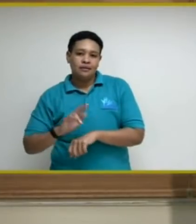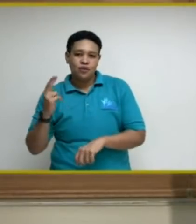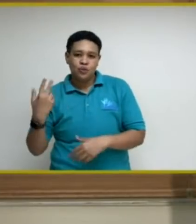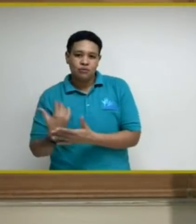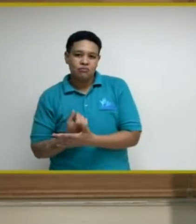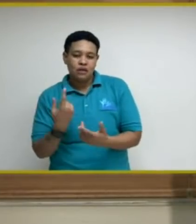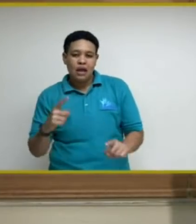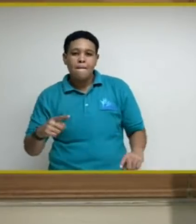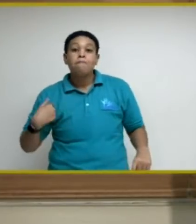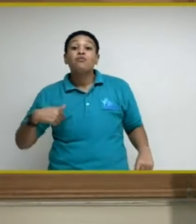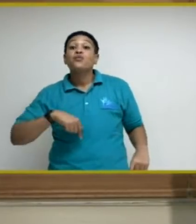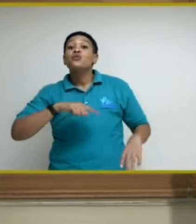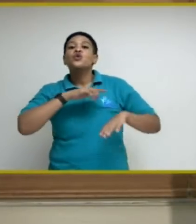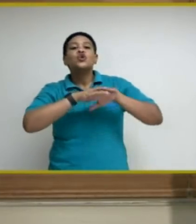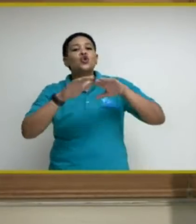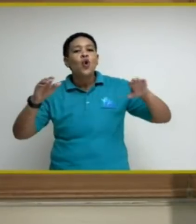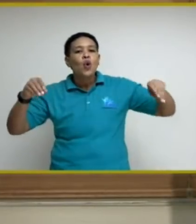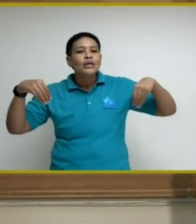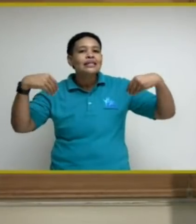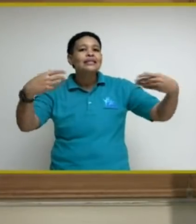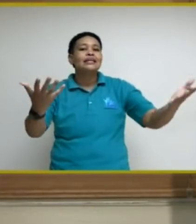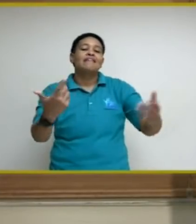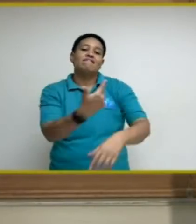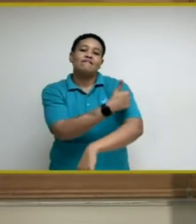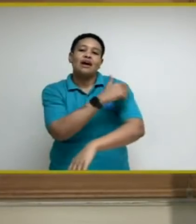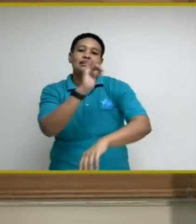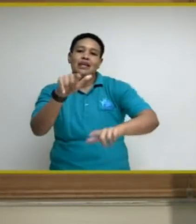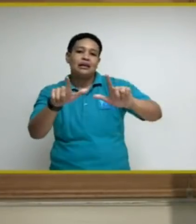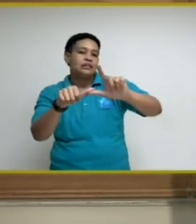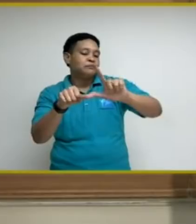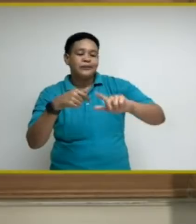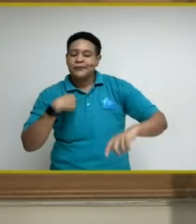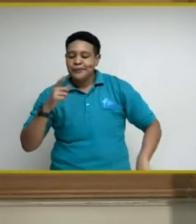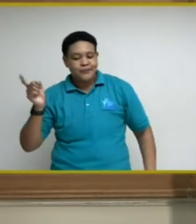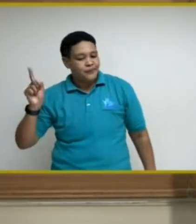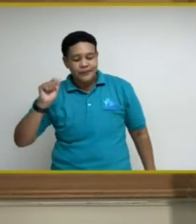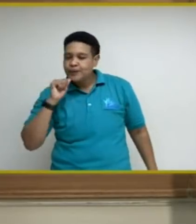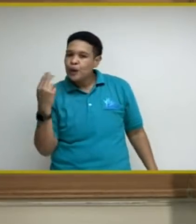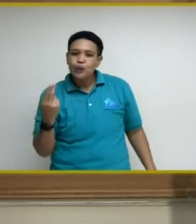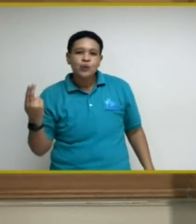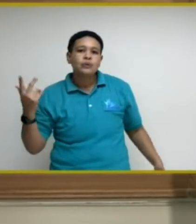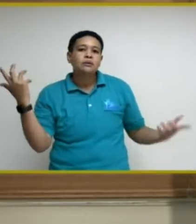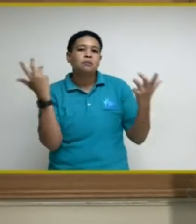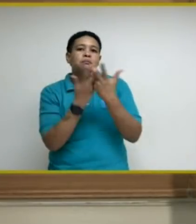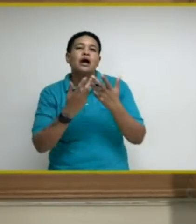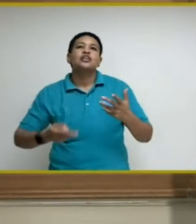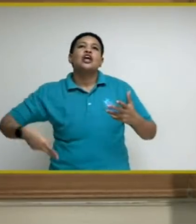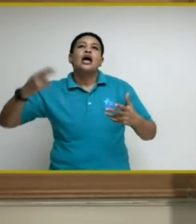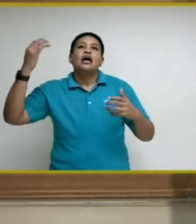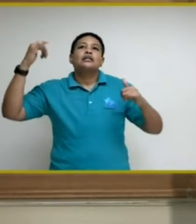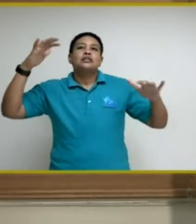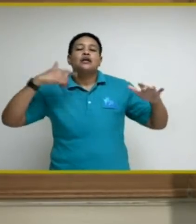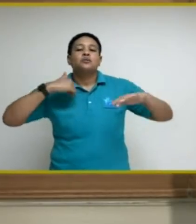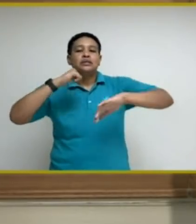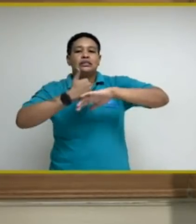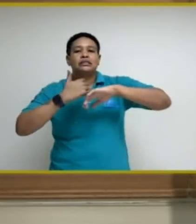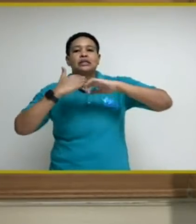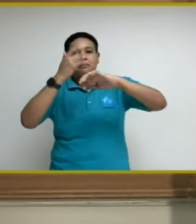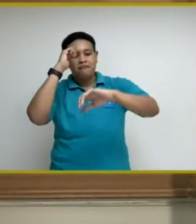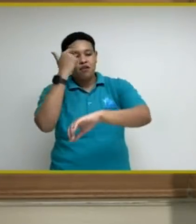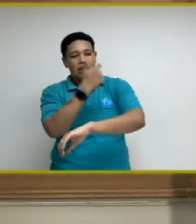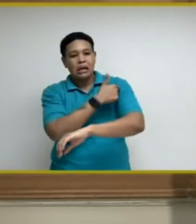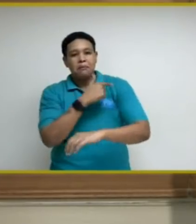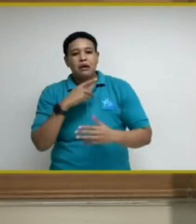we do not administer vaccines that have expired, in keeping with the high standards that we have established for our